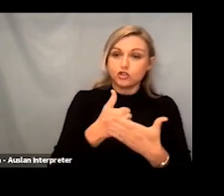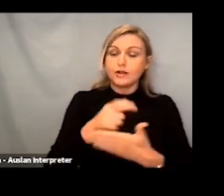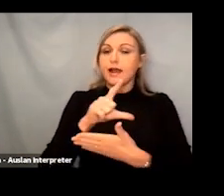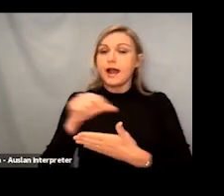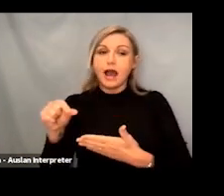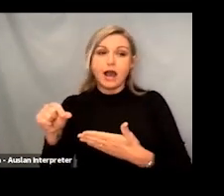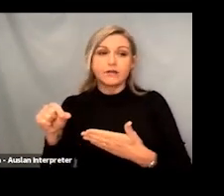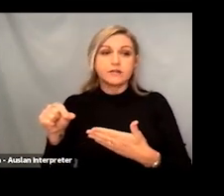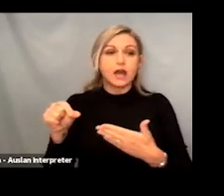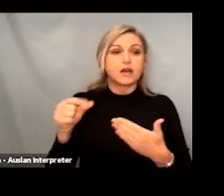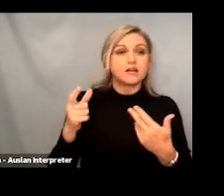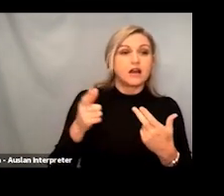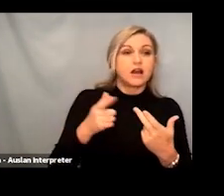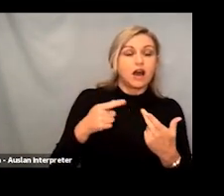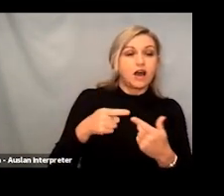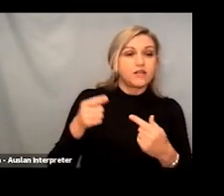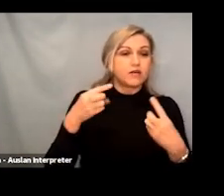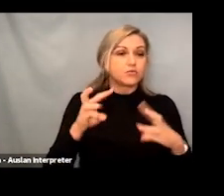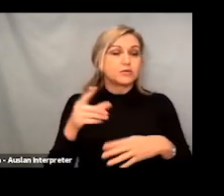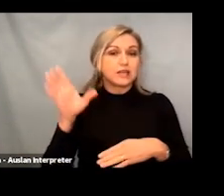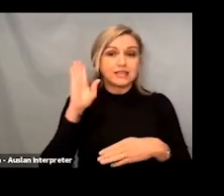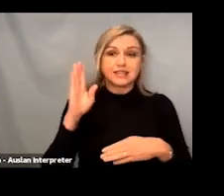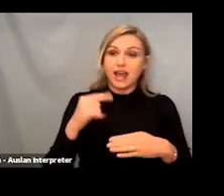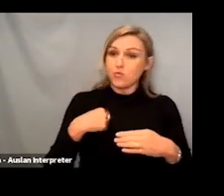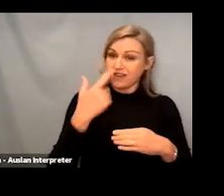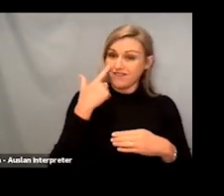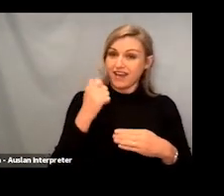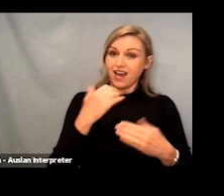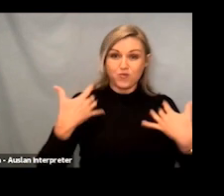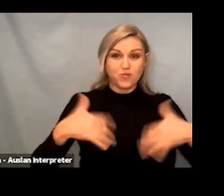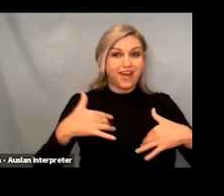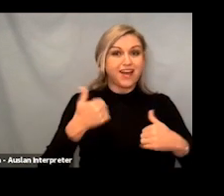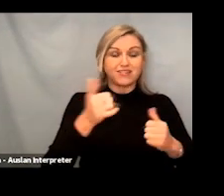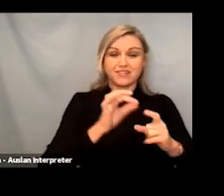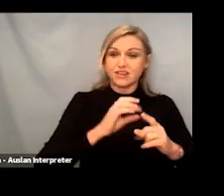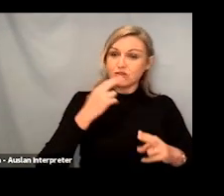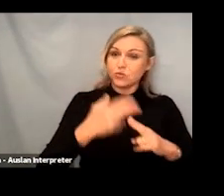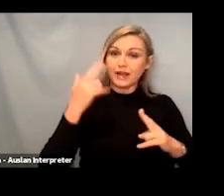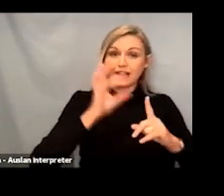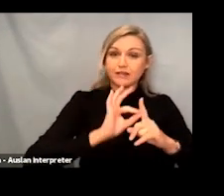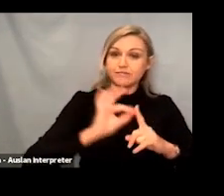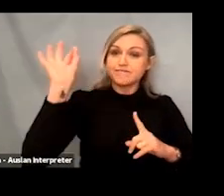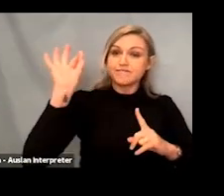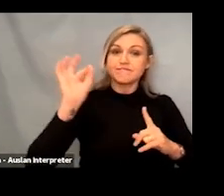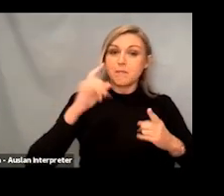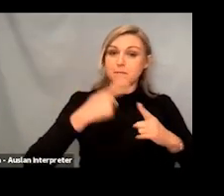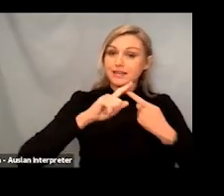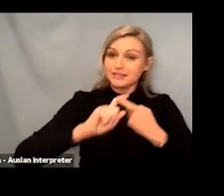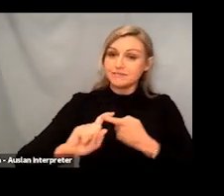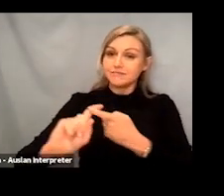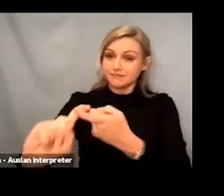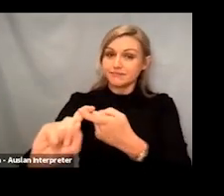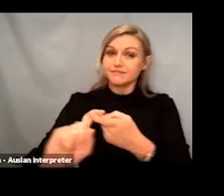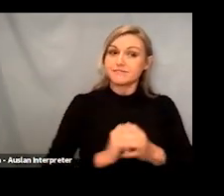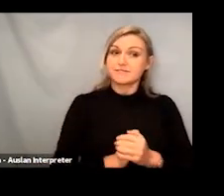the board. And the improvements are impressive. They appear rapidly. They appear to be quite enduring. And